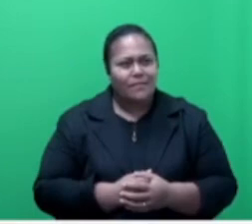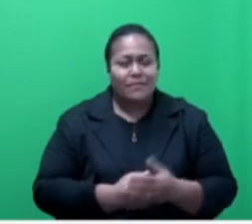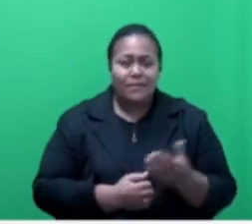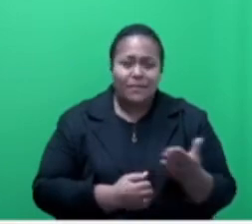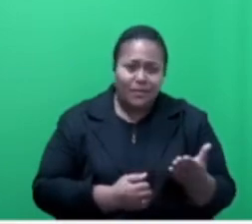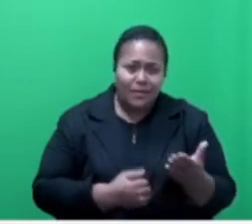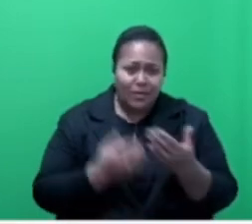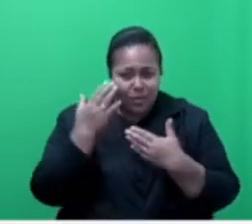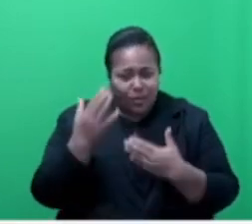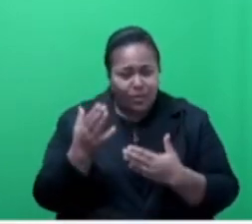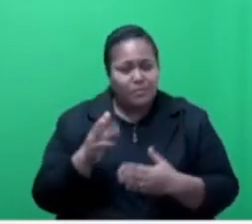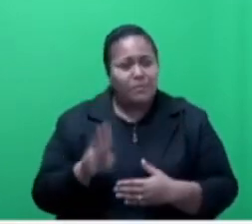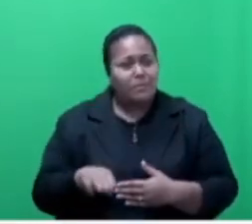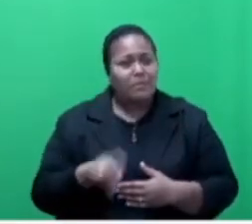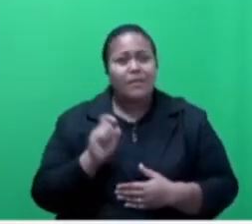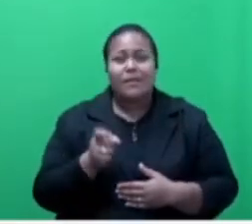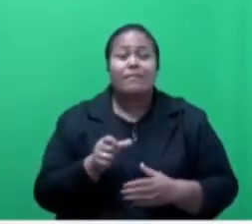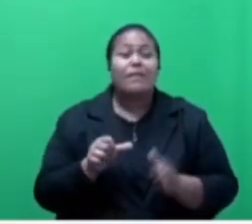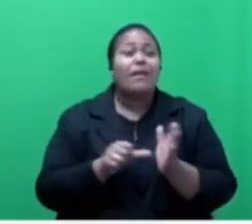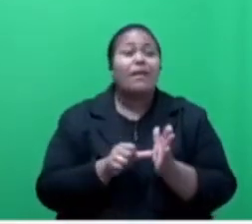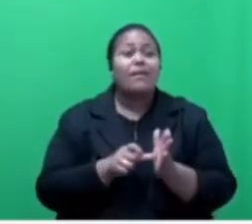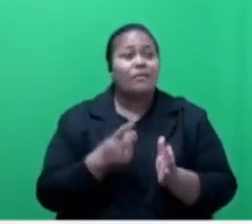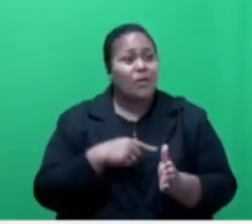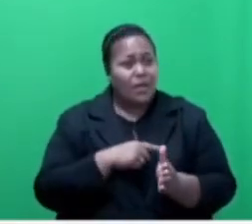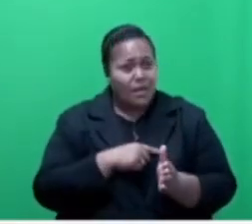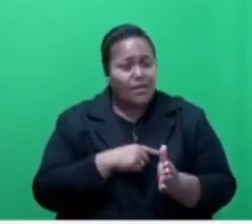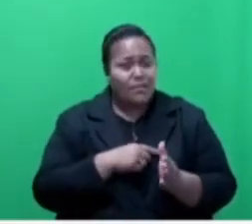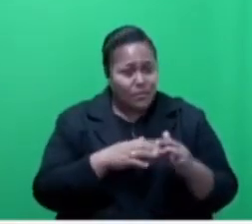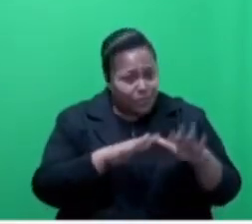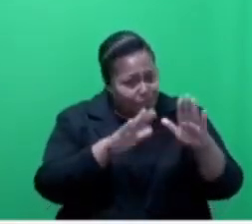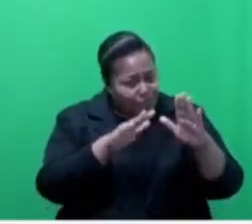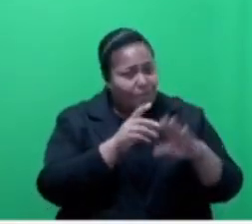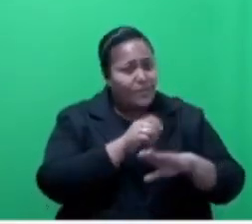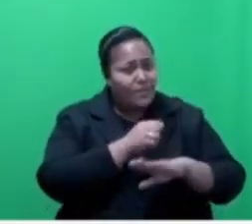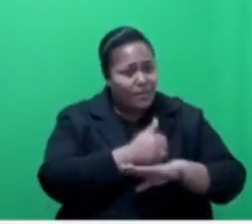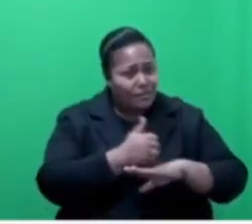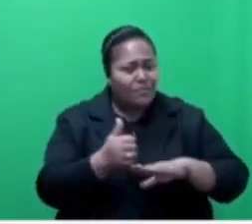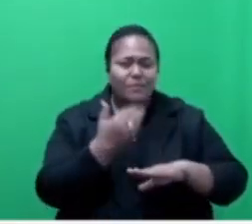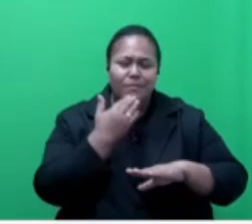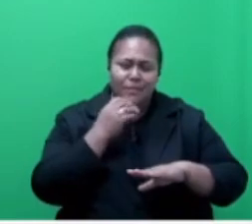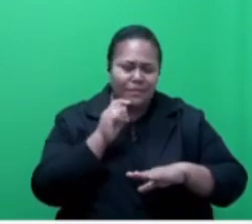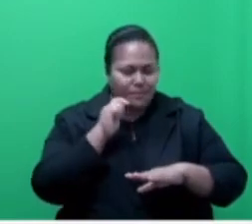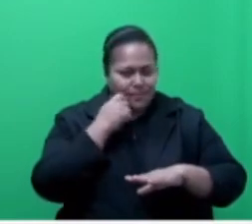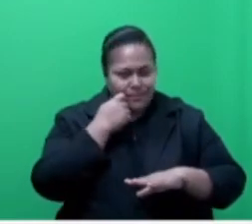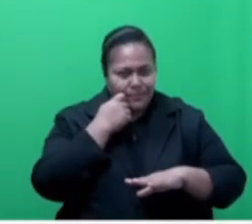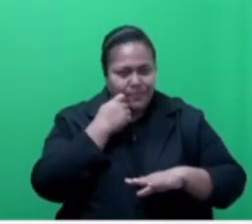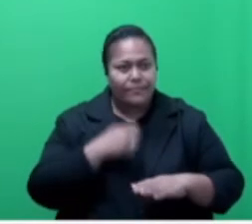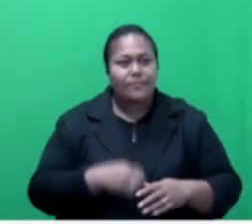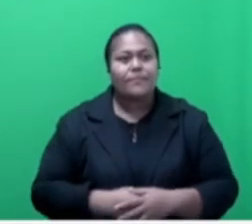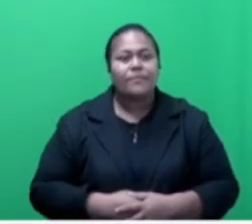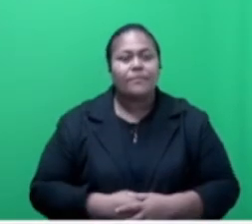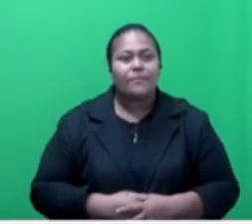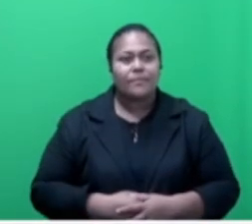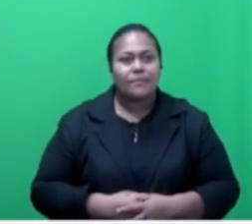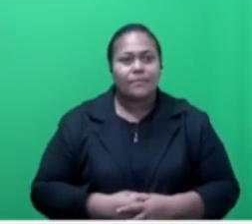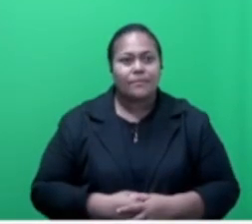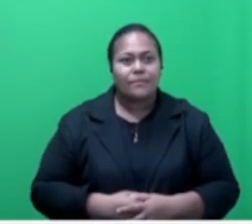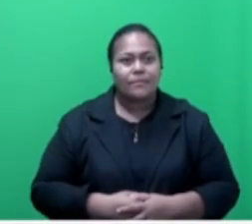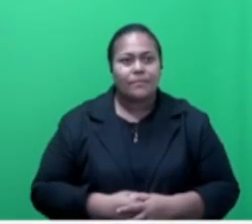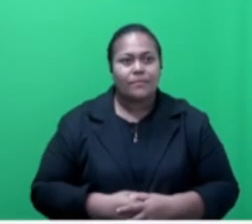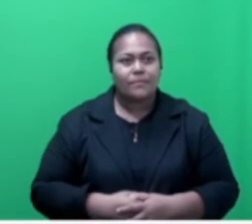Honourable Member, if it is too hard for us to give credit to the government, keep quiet. Thank you. We'll move on.